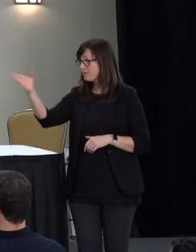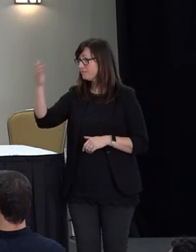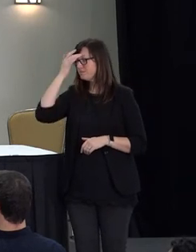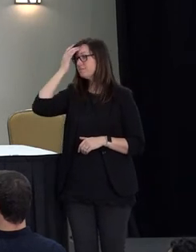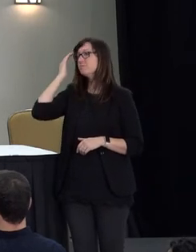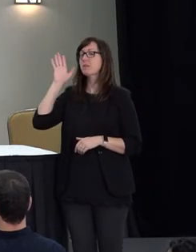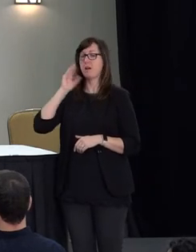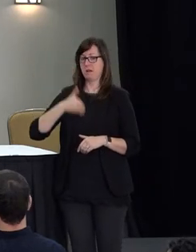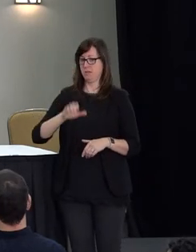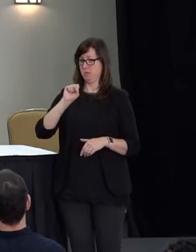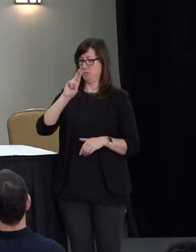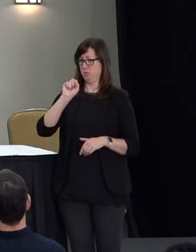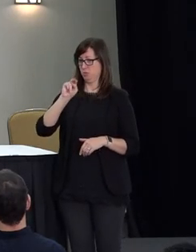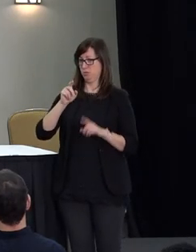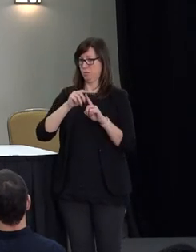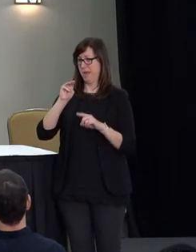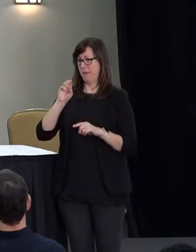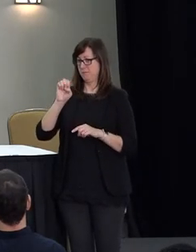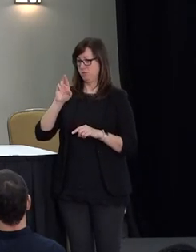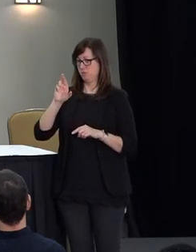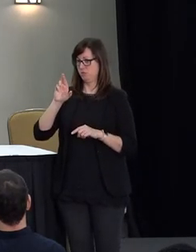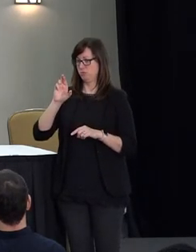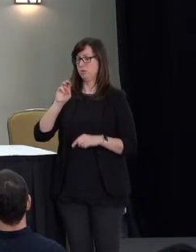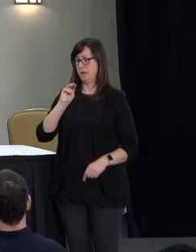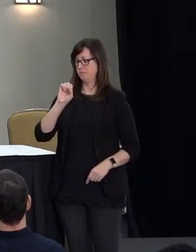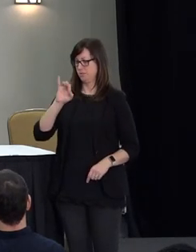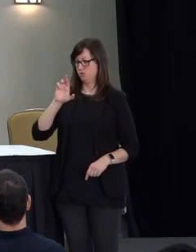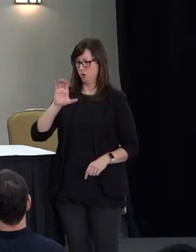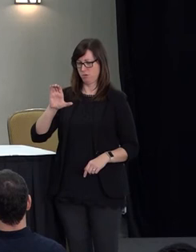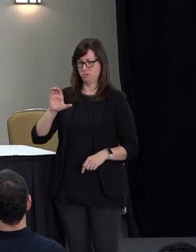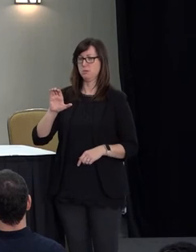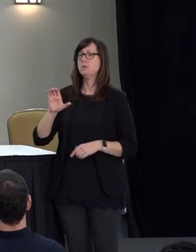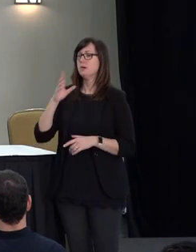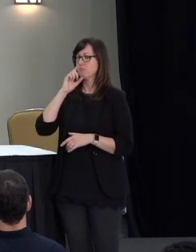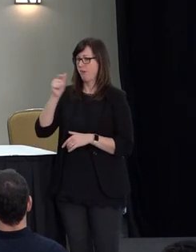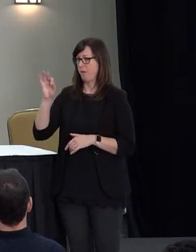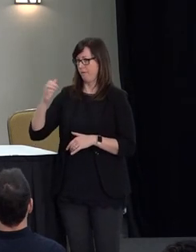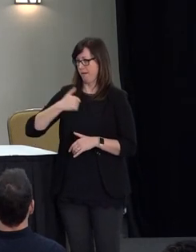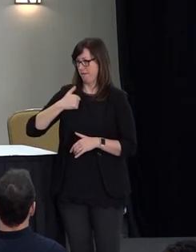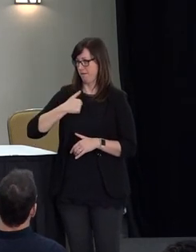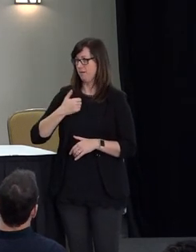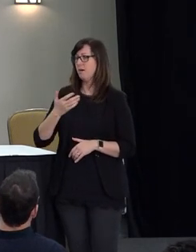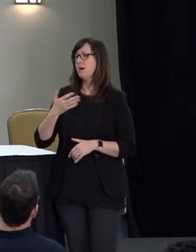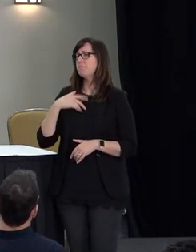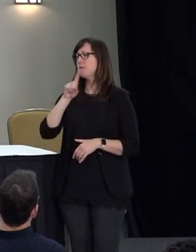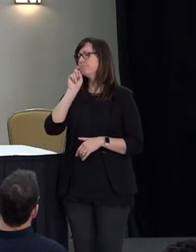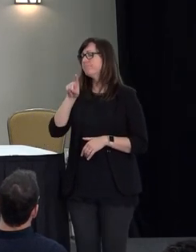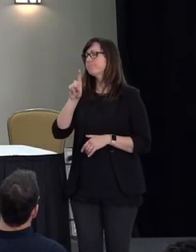Yep. Hi, Susan Gazarewski with NSERC and SHRC with the Government of Canada. This is more a question, I would